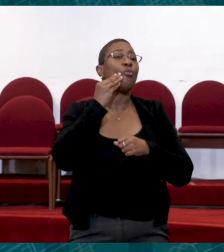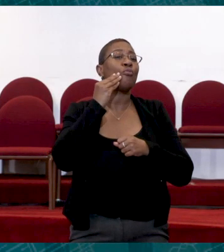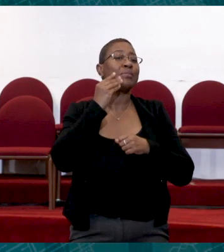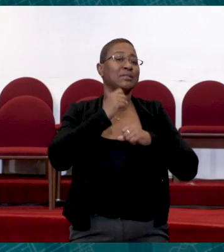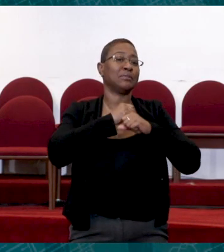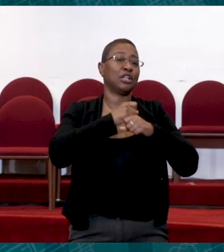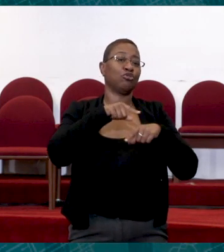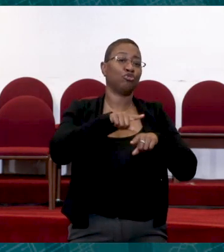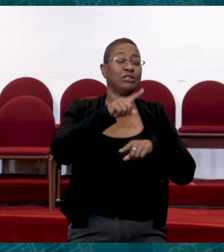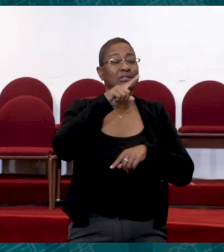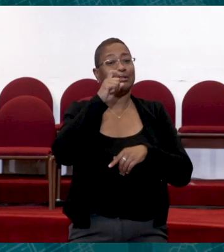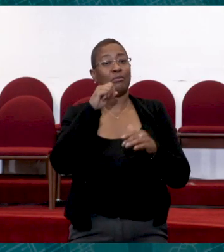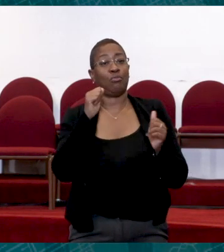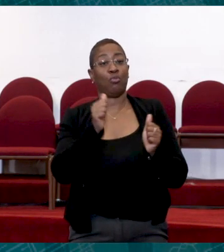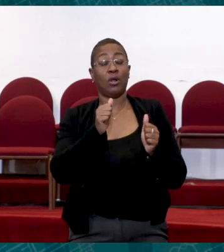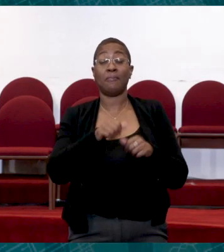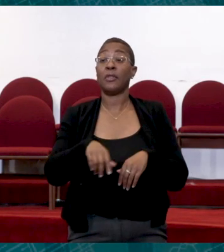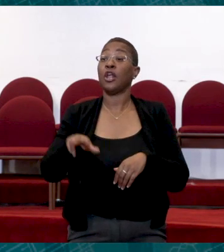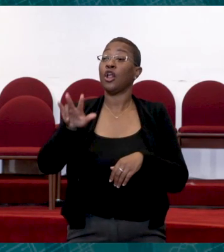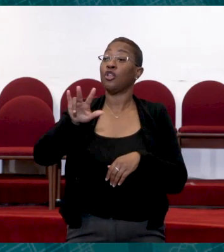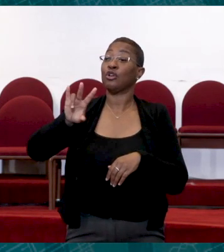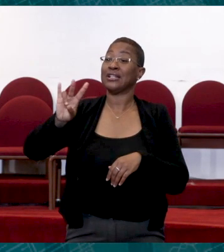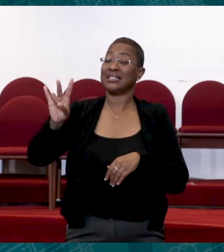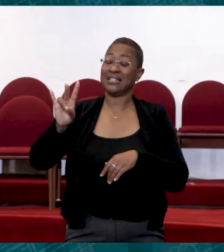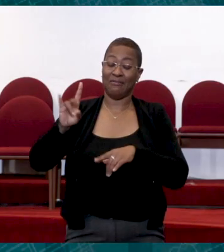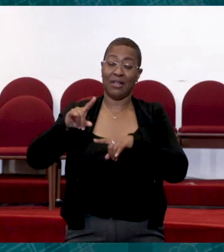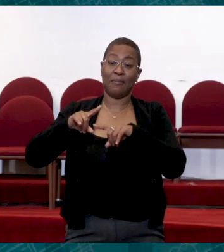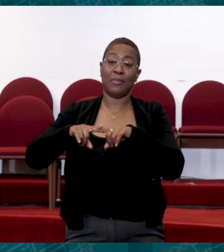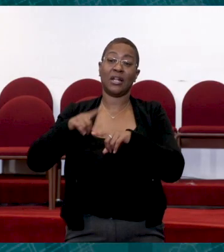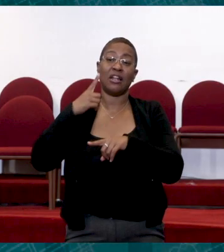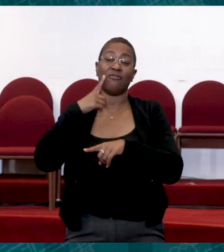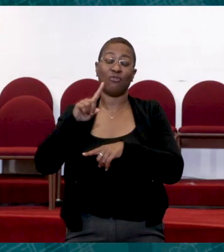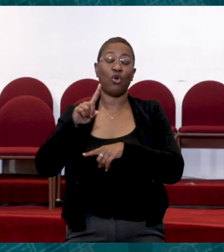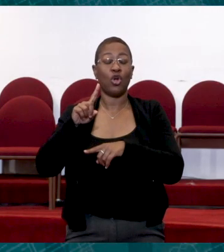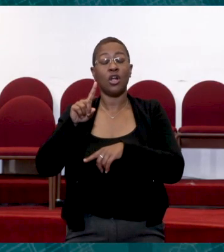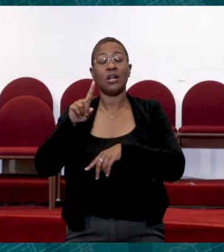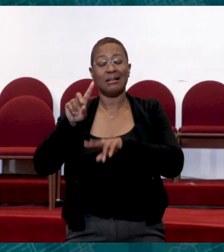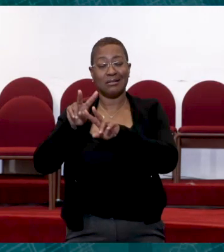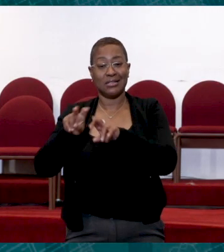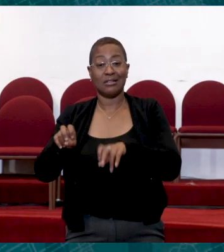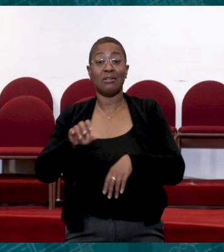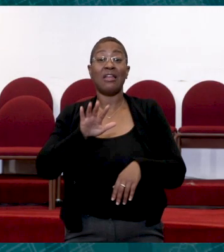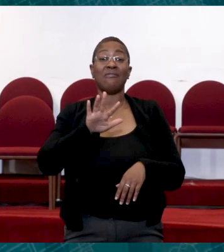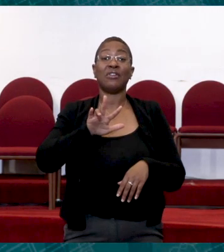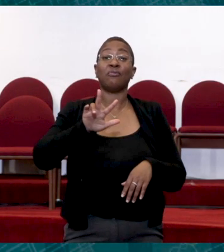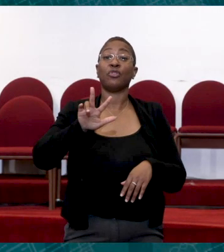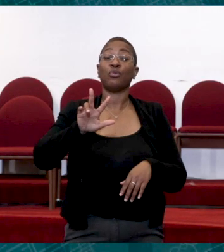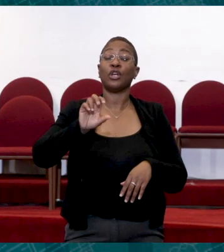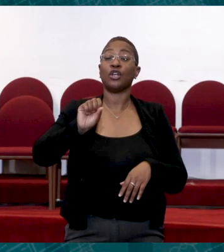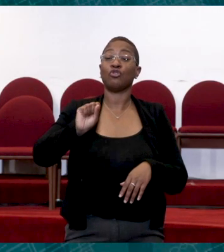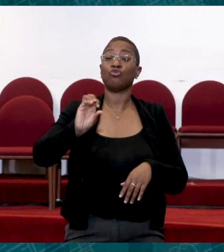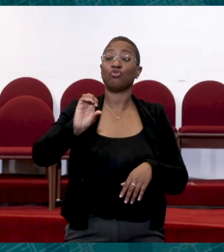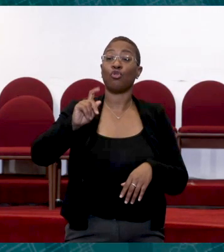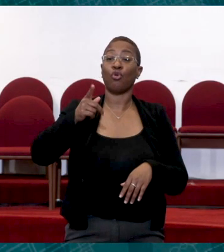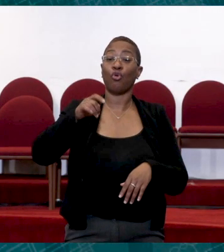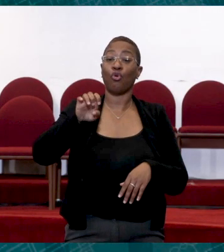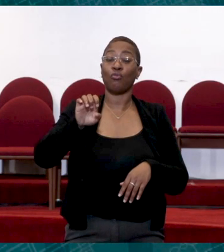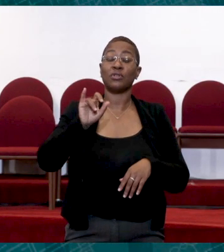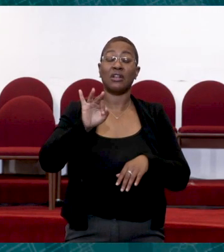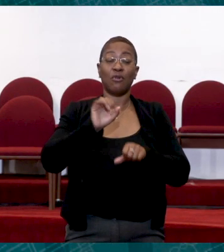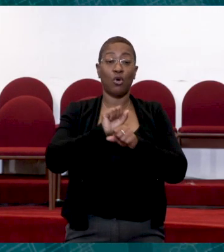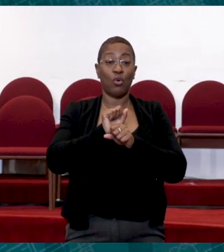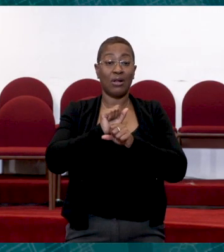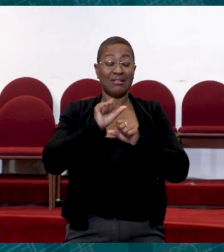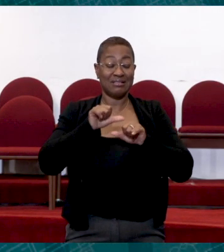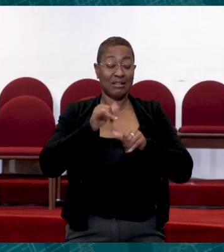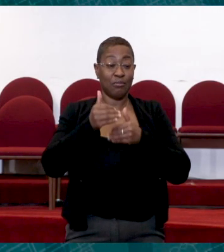about 37 are still pending those assessments. We have 53 scopes of work approved in these two neighborhoods, and construction is in